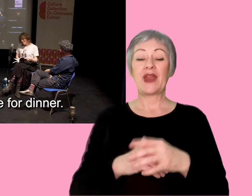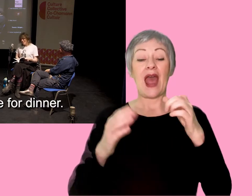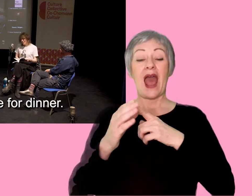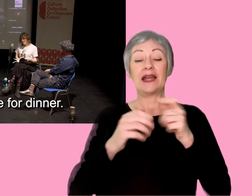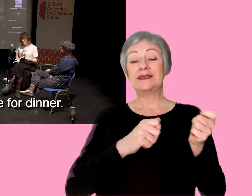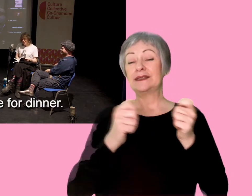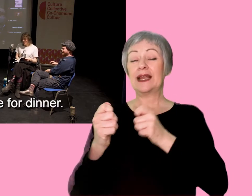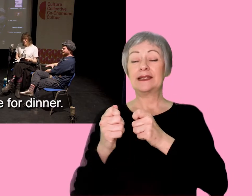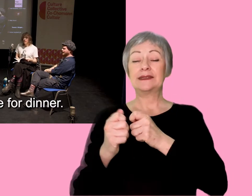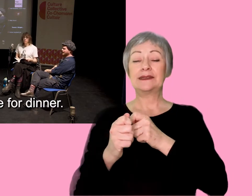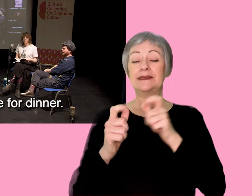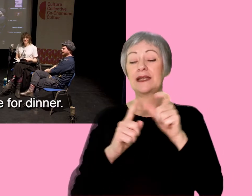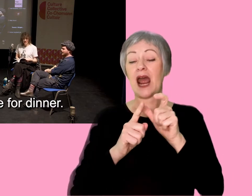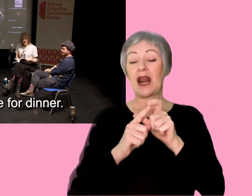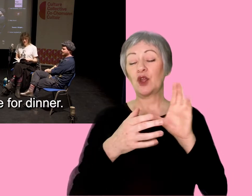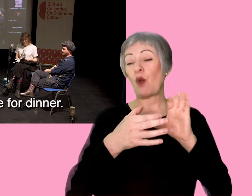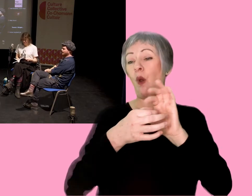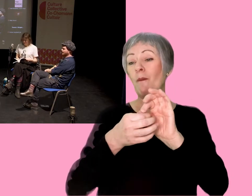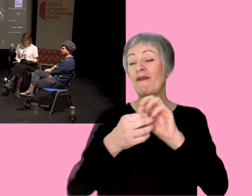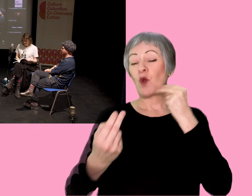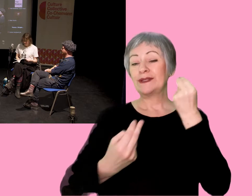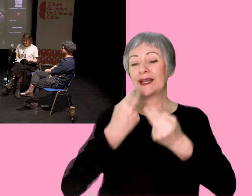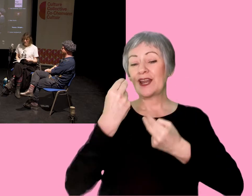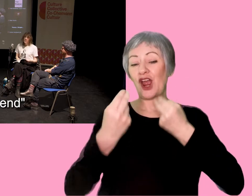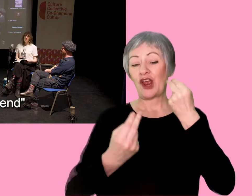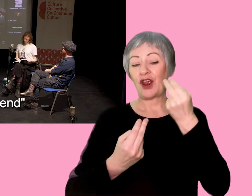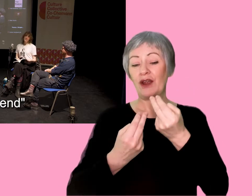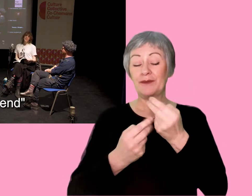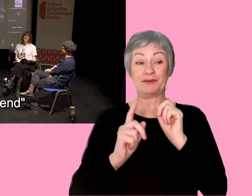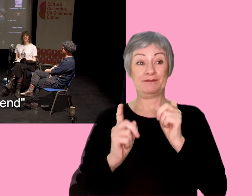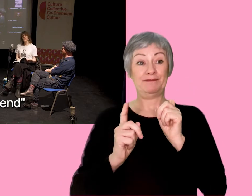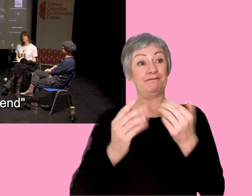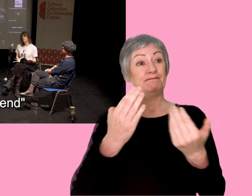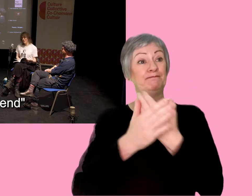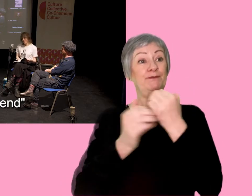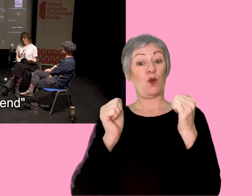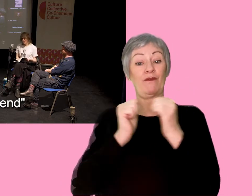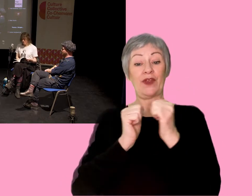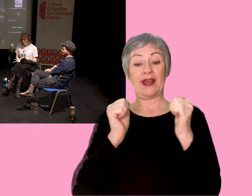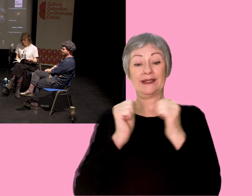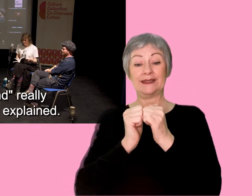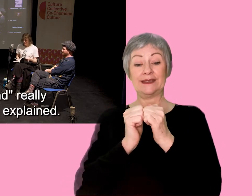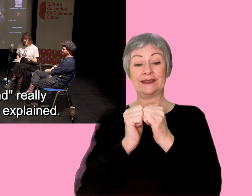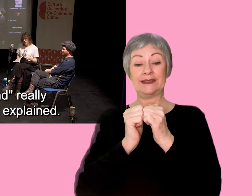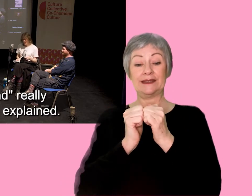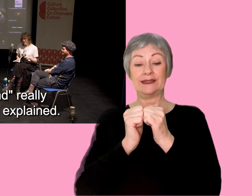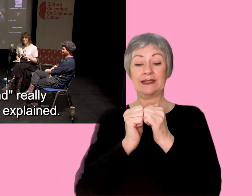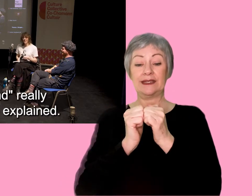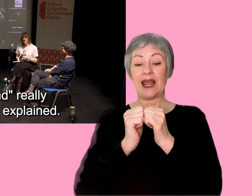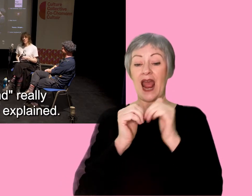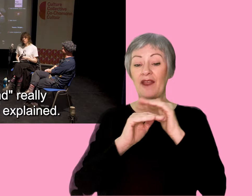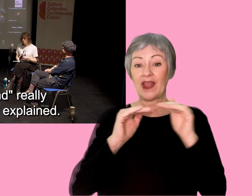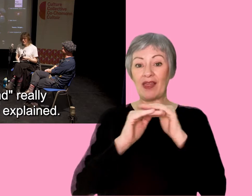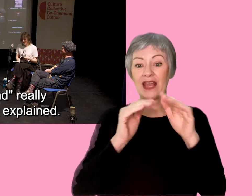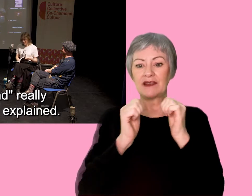Astrid takes Darlene home for dinner. This is my new friend, and the layers